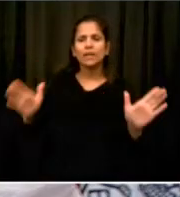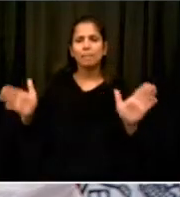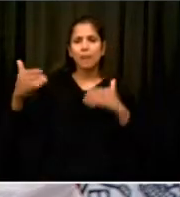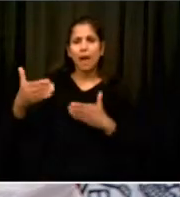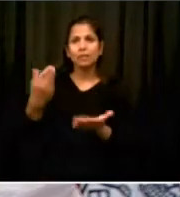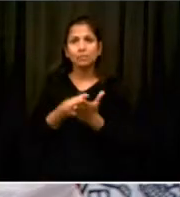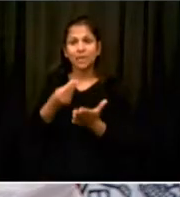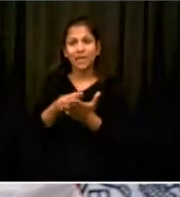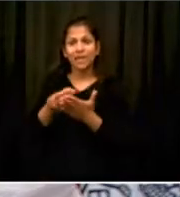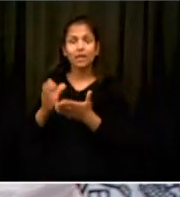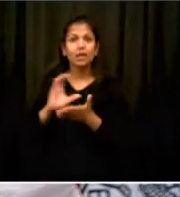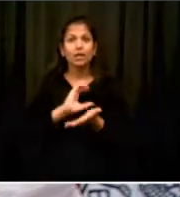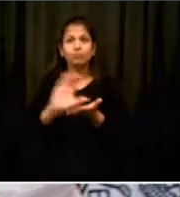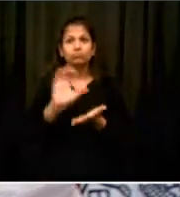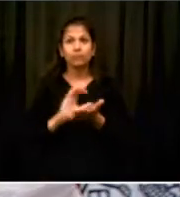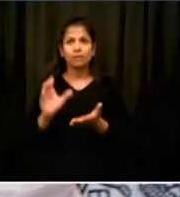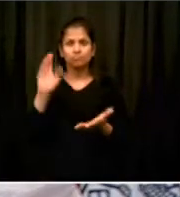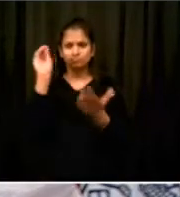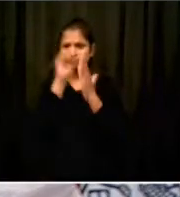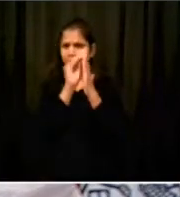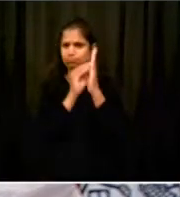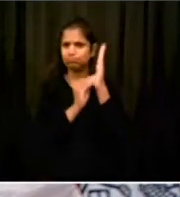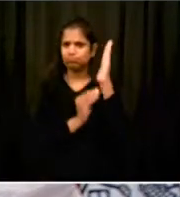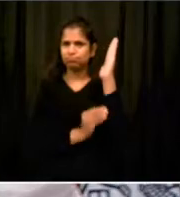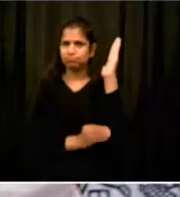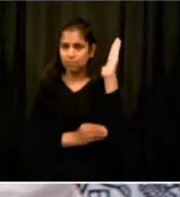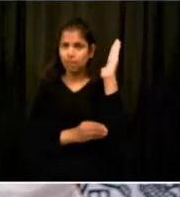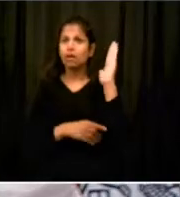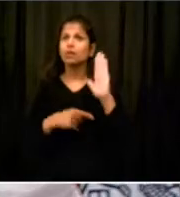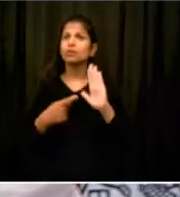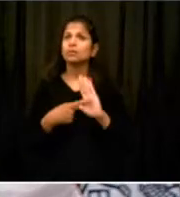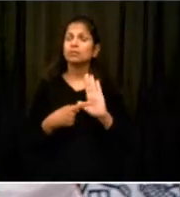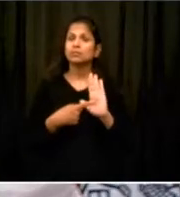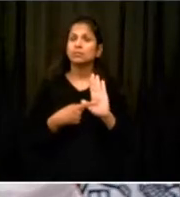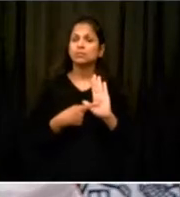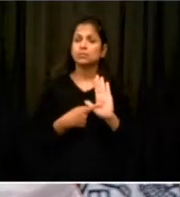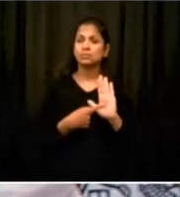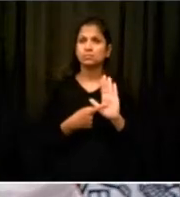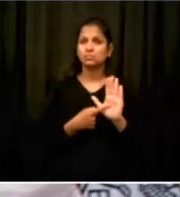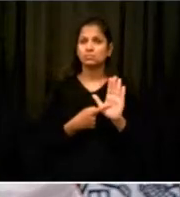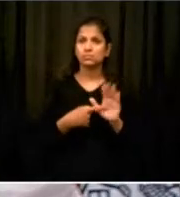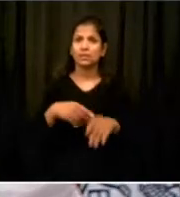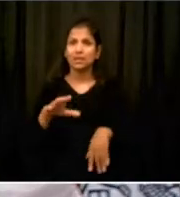is. I'm wondering, what